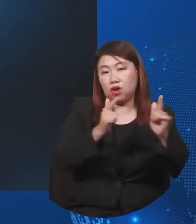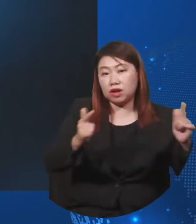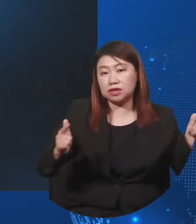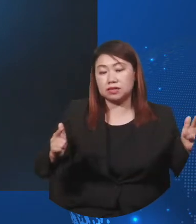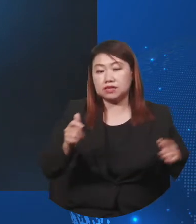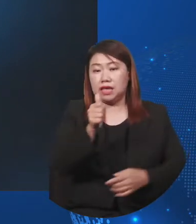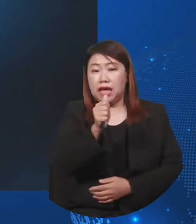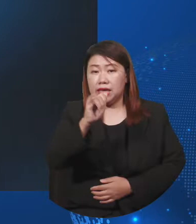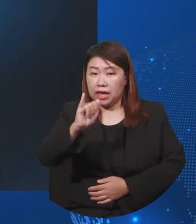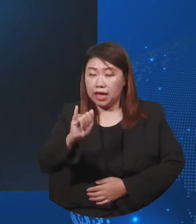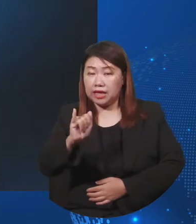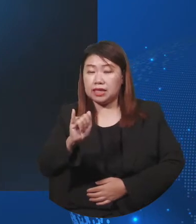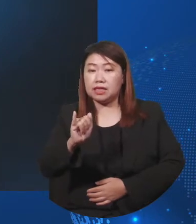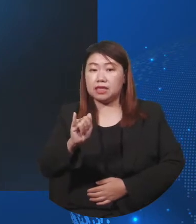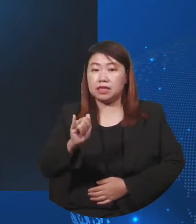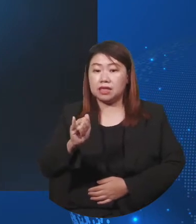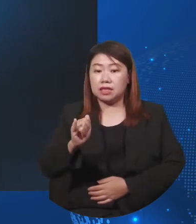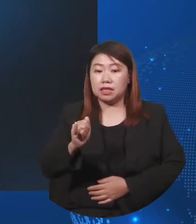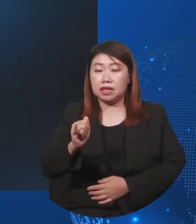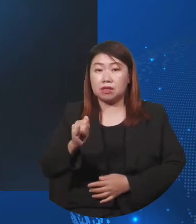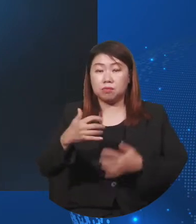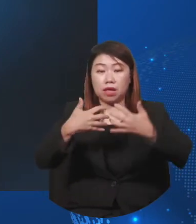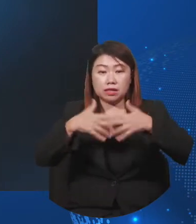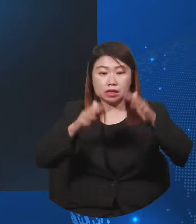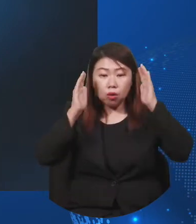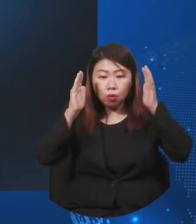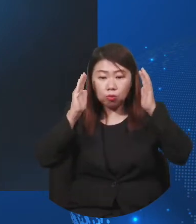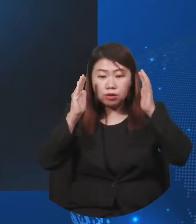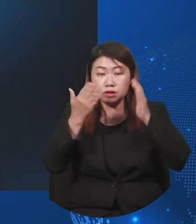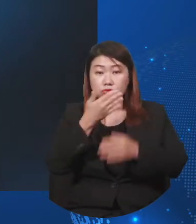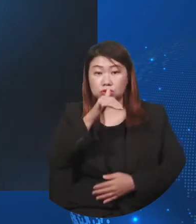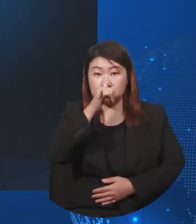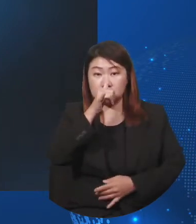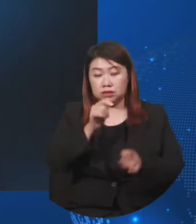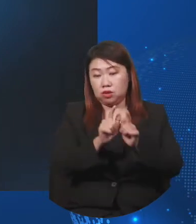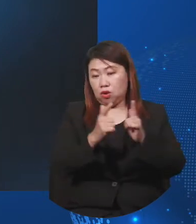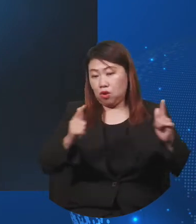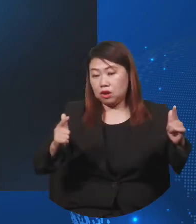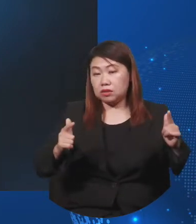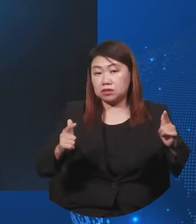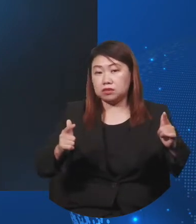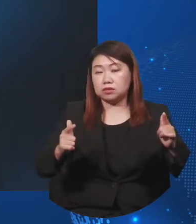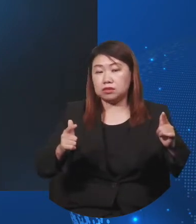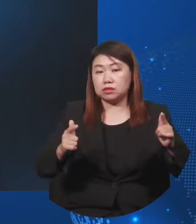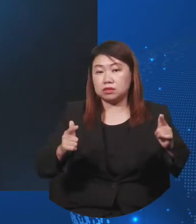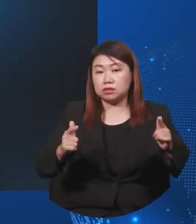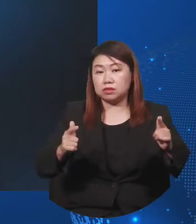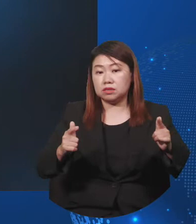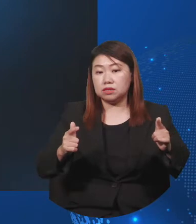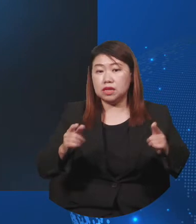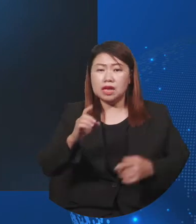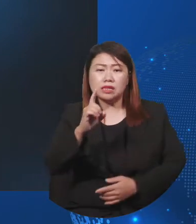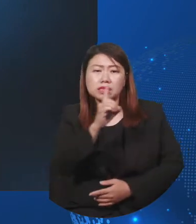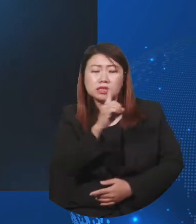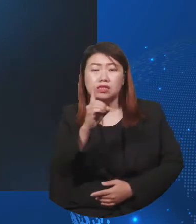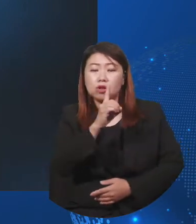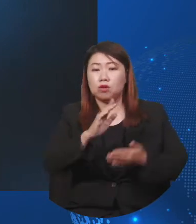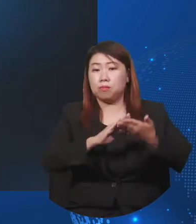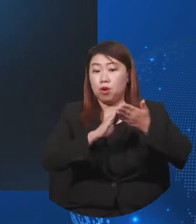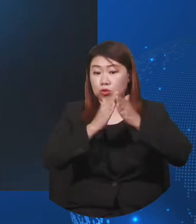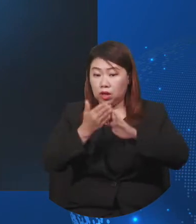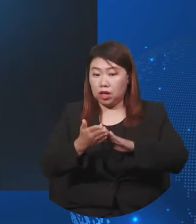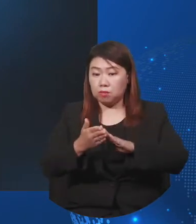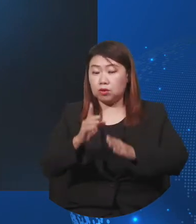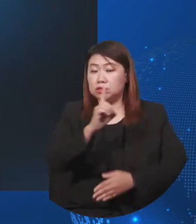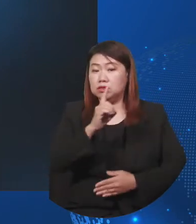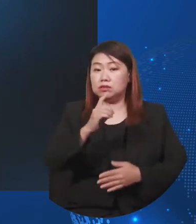intelligence, the expansion of e-commerce and use of telemedicine, digital finance, you name it. So all this